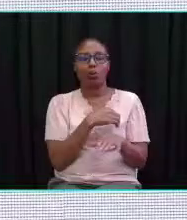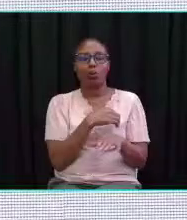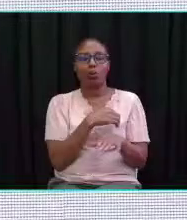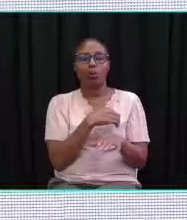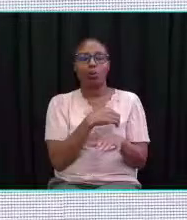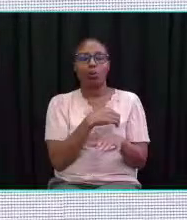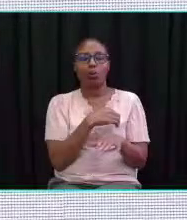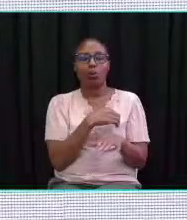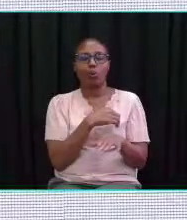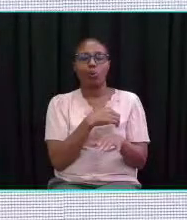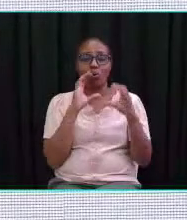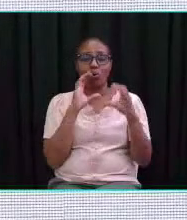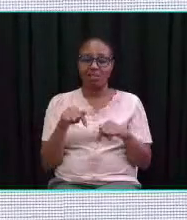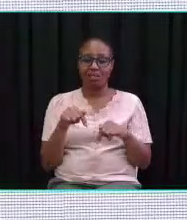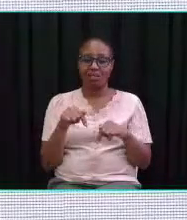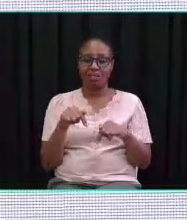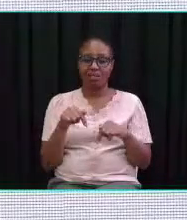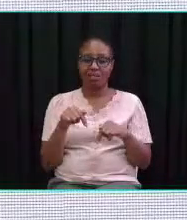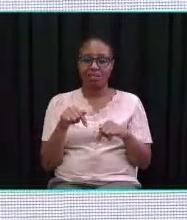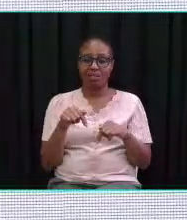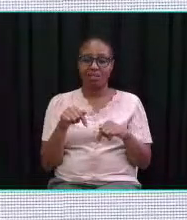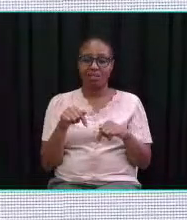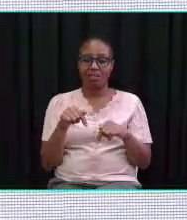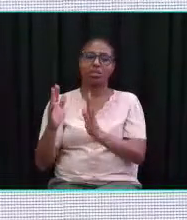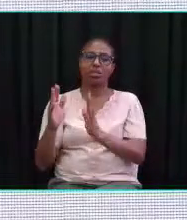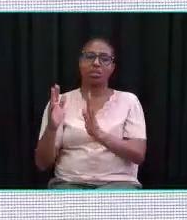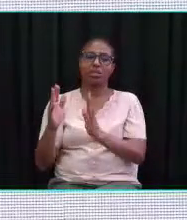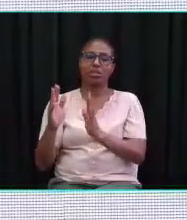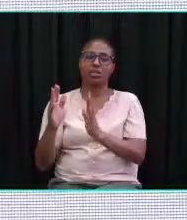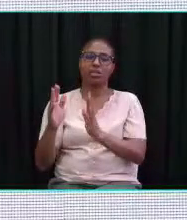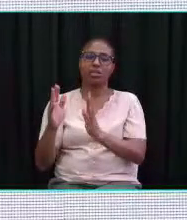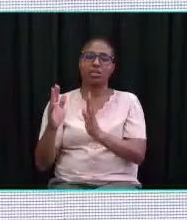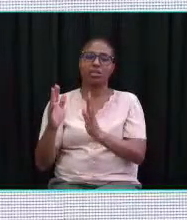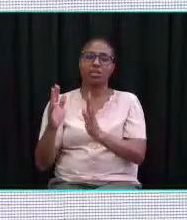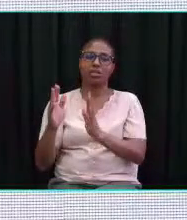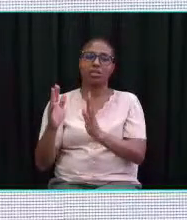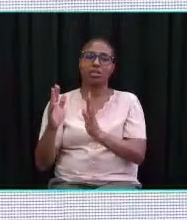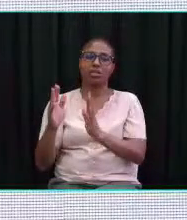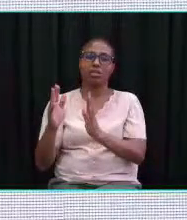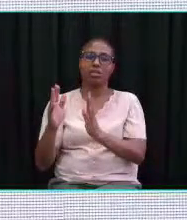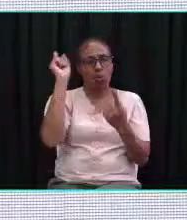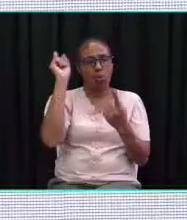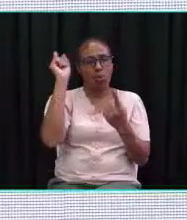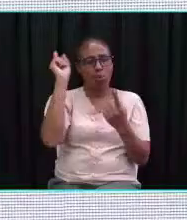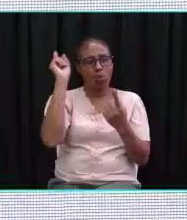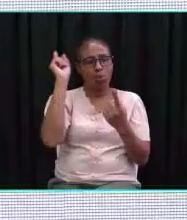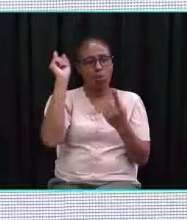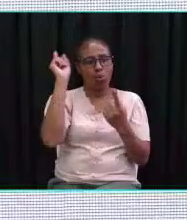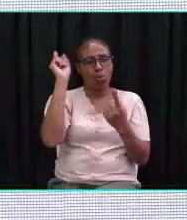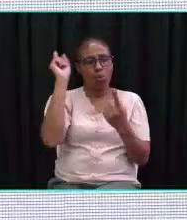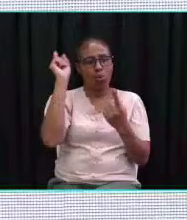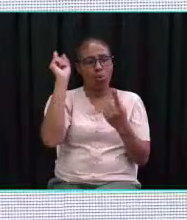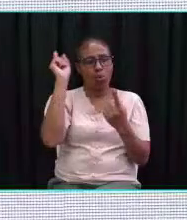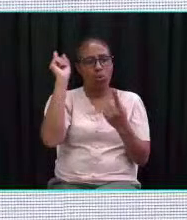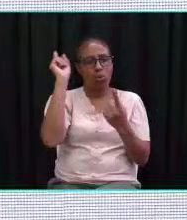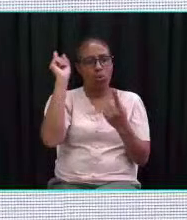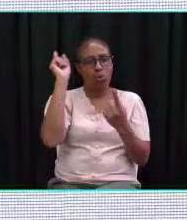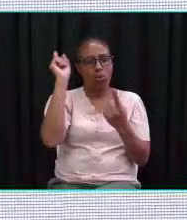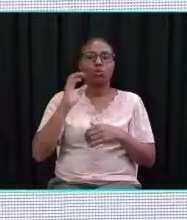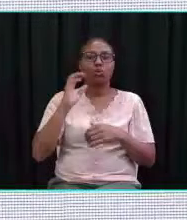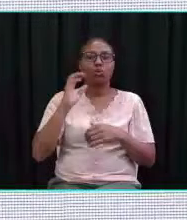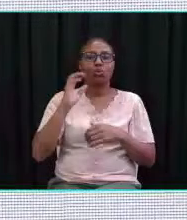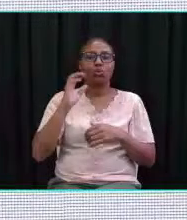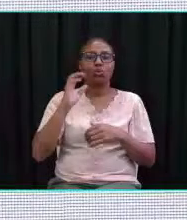The section between Lamu going towards Garissa to Isiolo, then it branches into